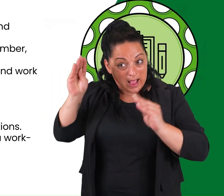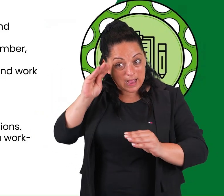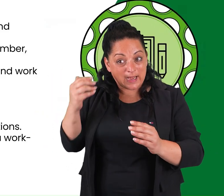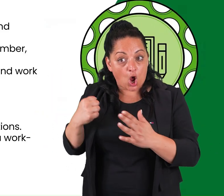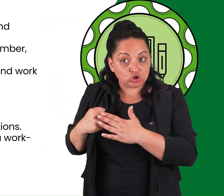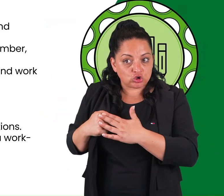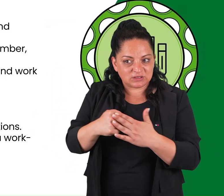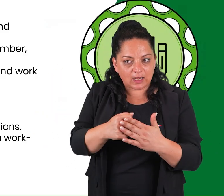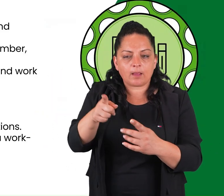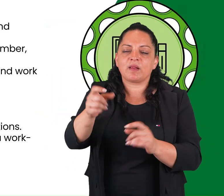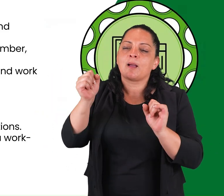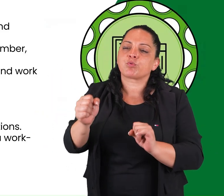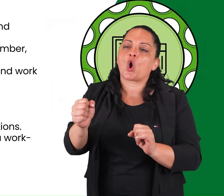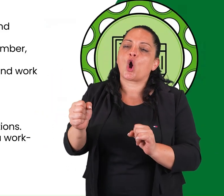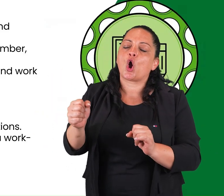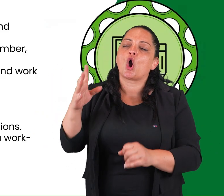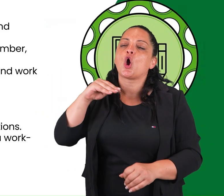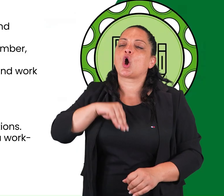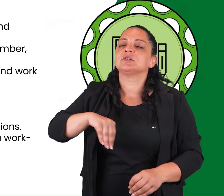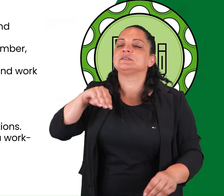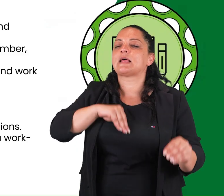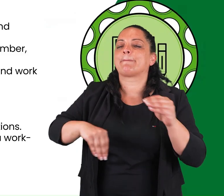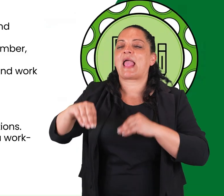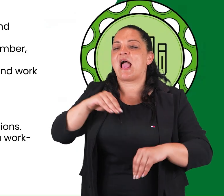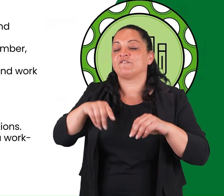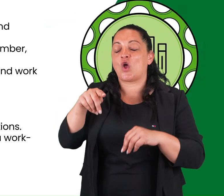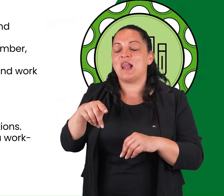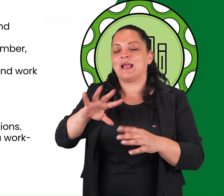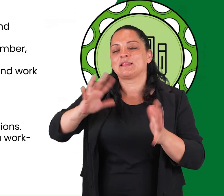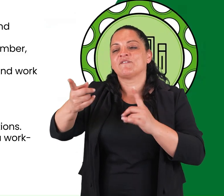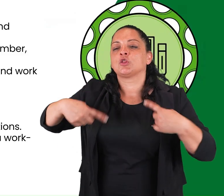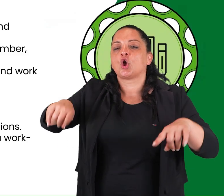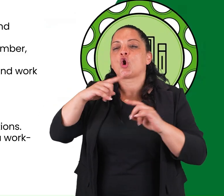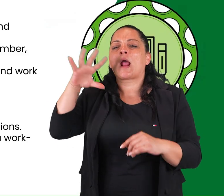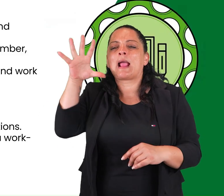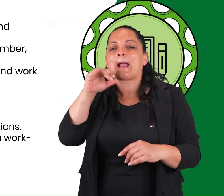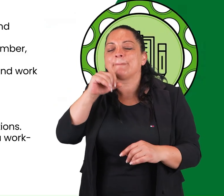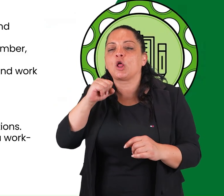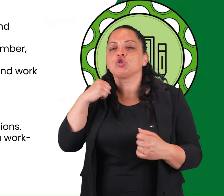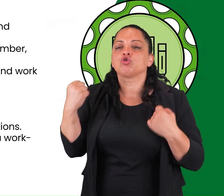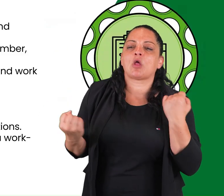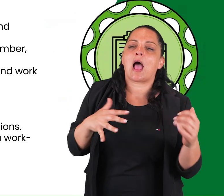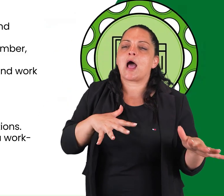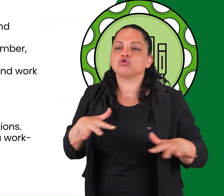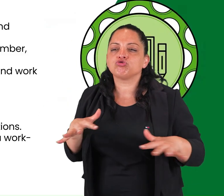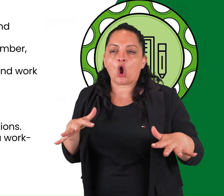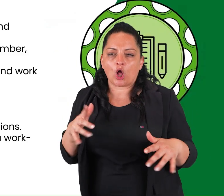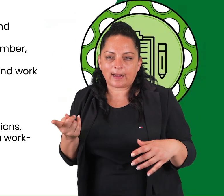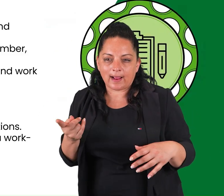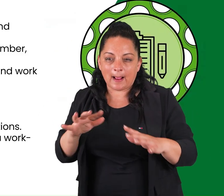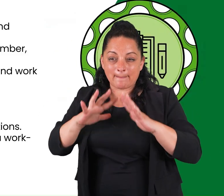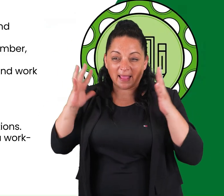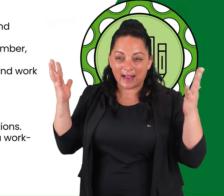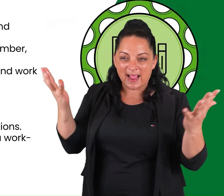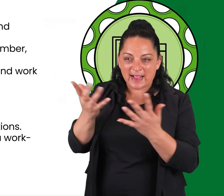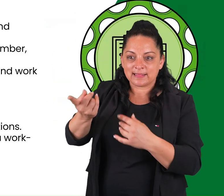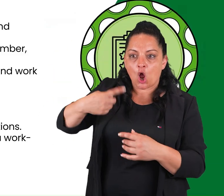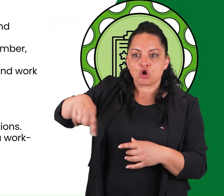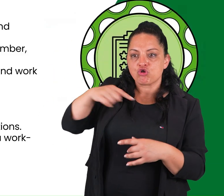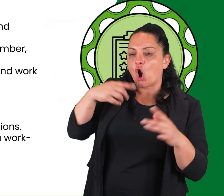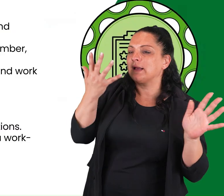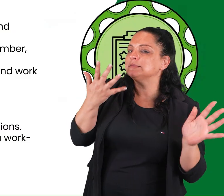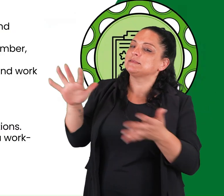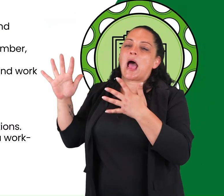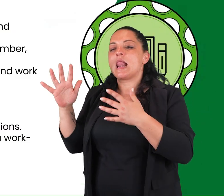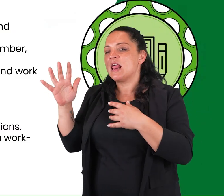sustainability, you gain awareness and you are understanding what actions can impact the planet and how you can